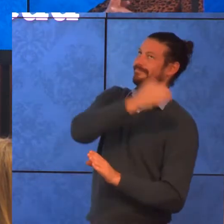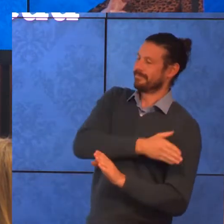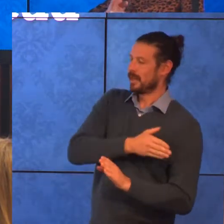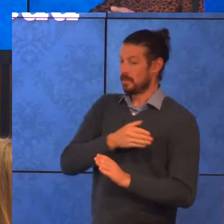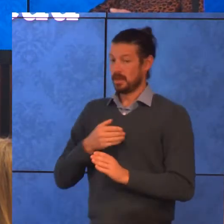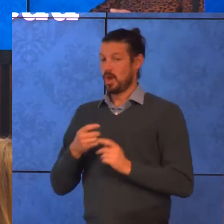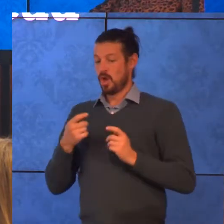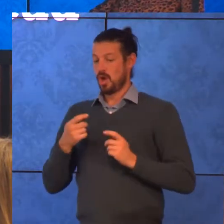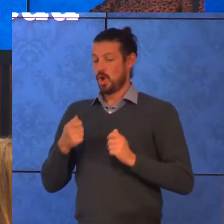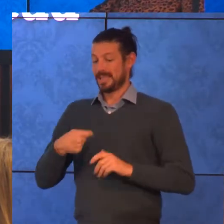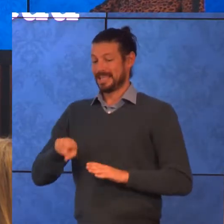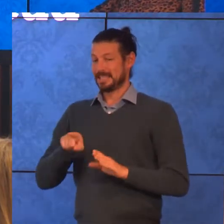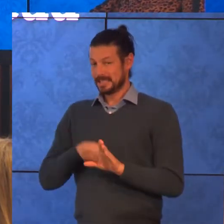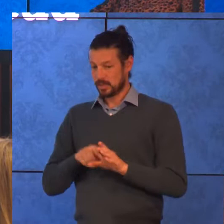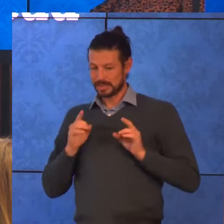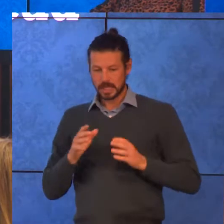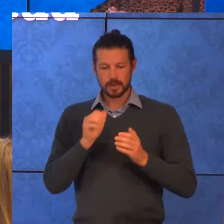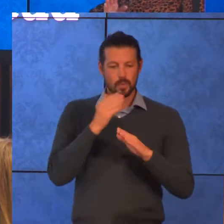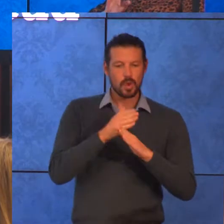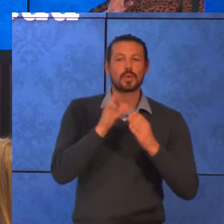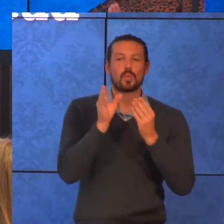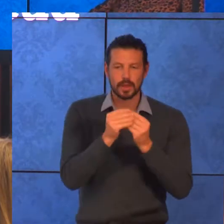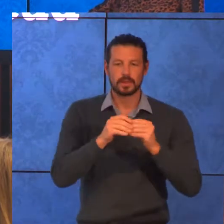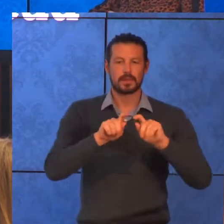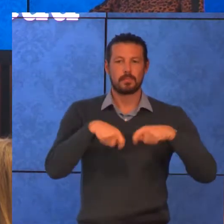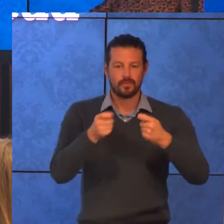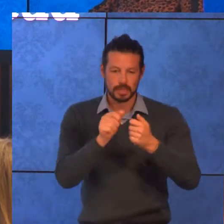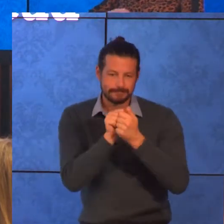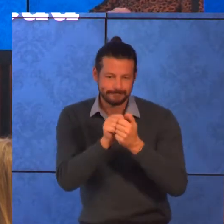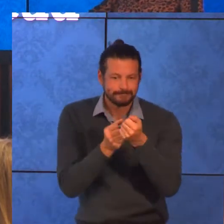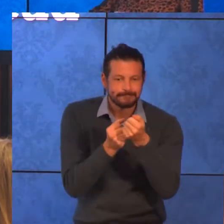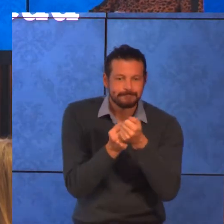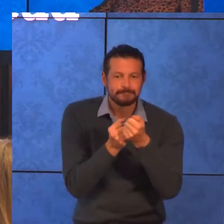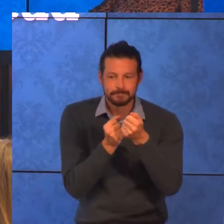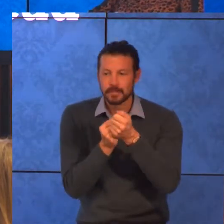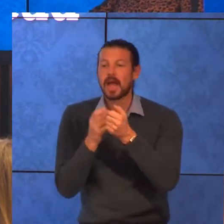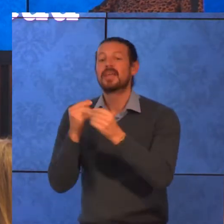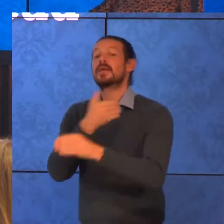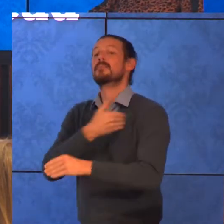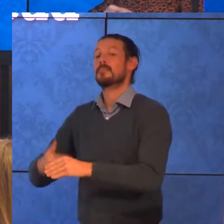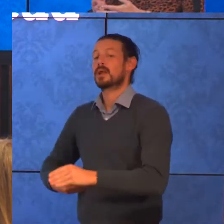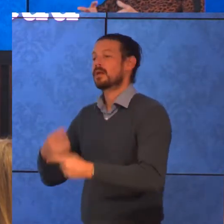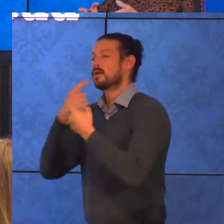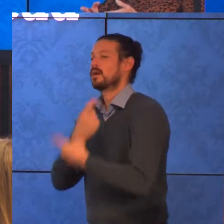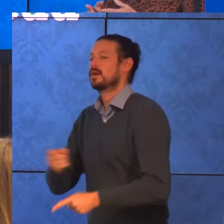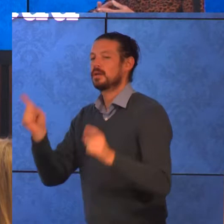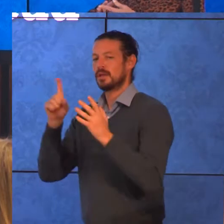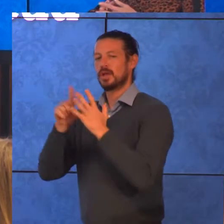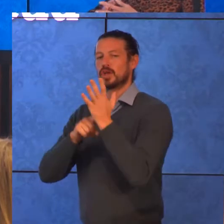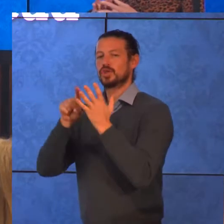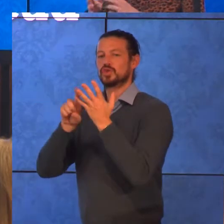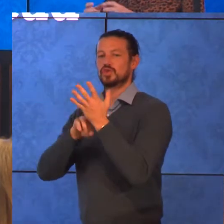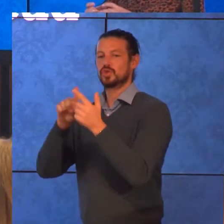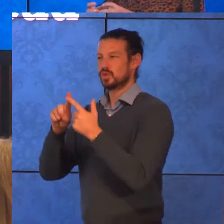started doing some early work with the providers to assist them. Then the Minister announced in June, and people may have seen this,